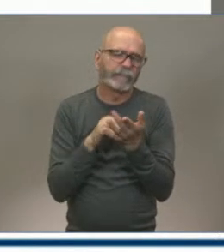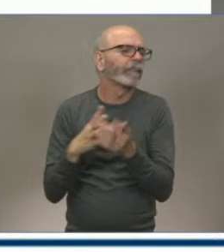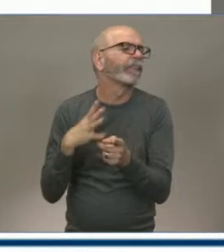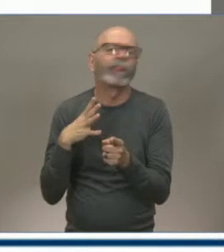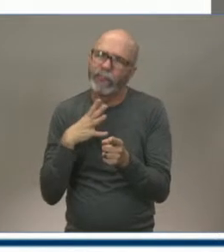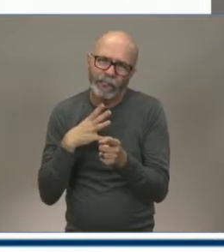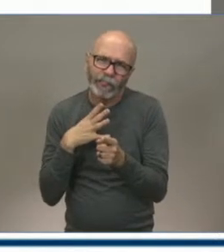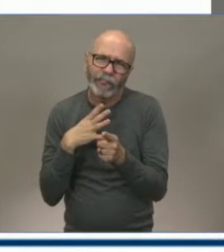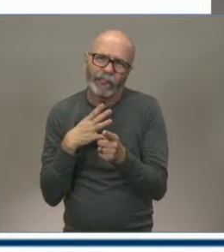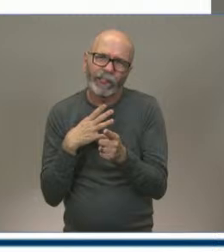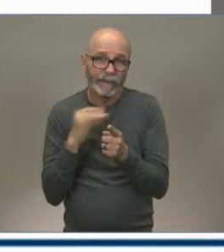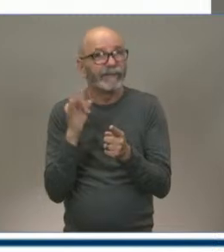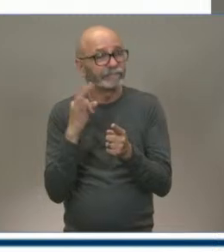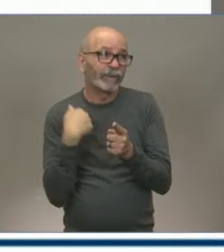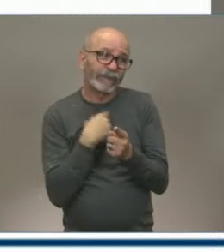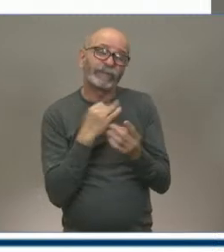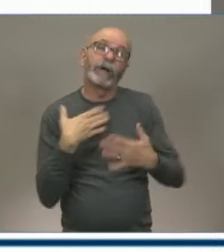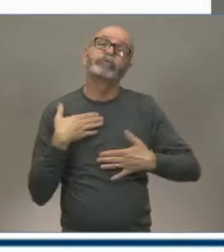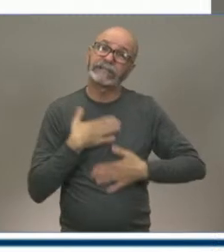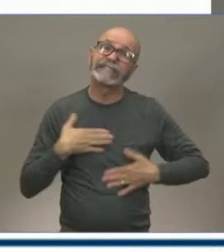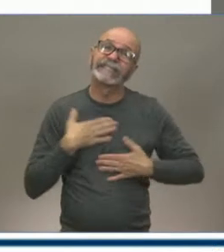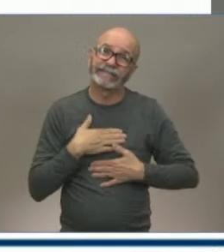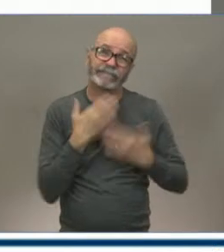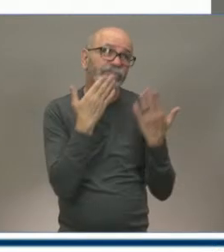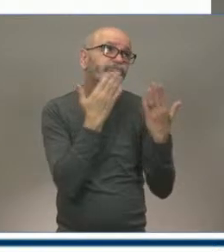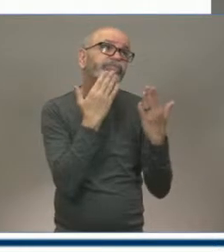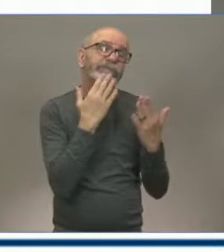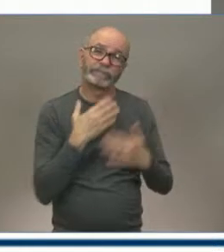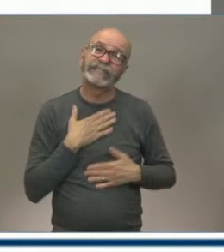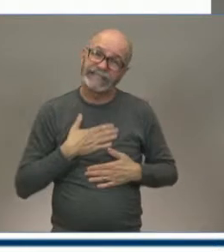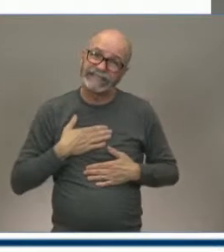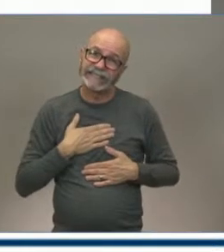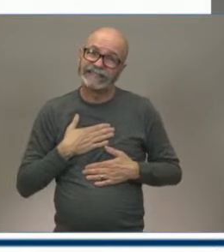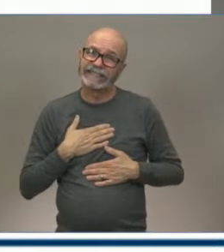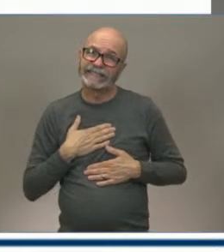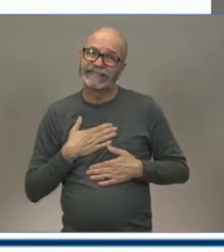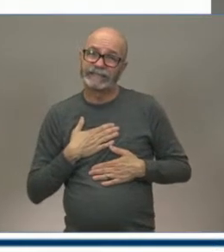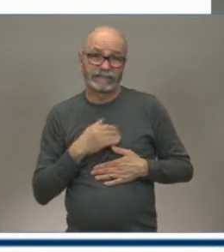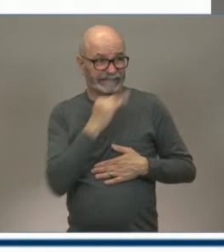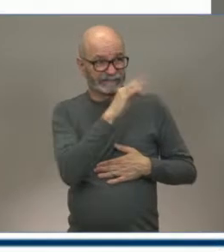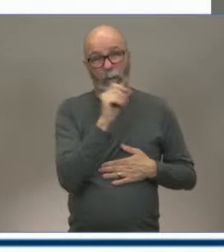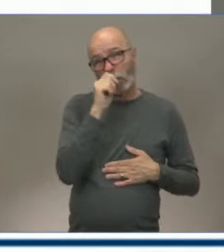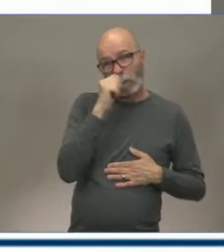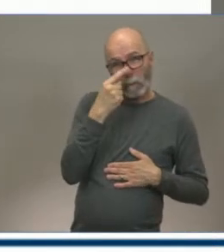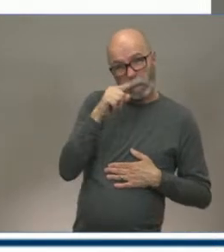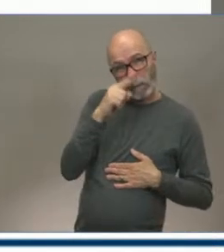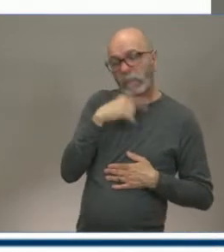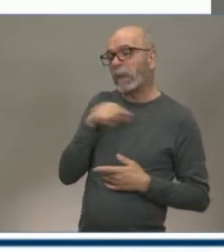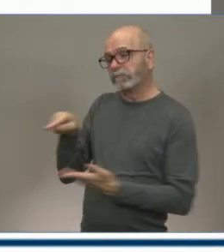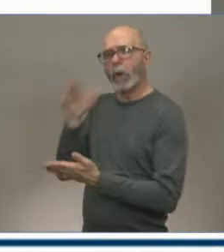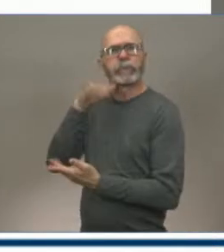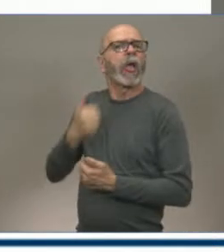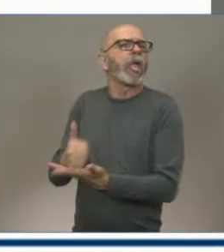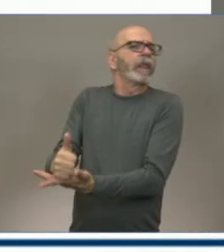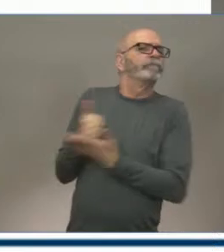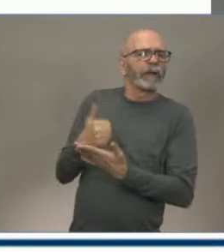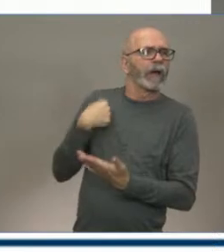that. Doing this testing along with sticking with your quarantine will make a difference in keeping our community